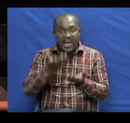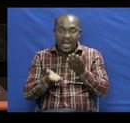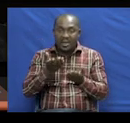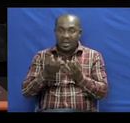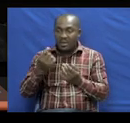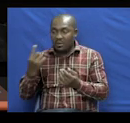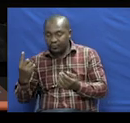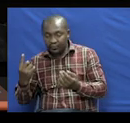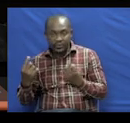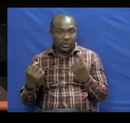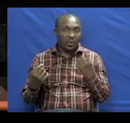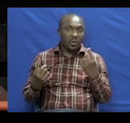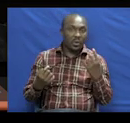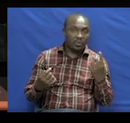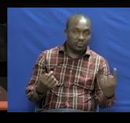Now,